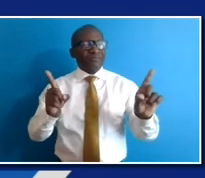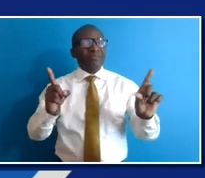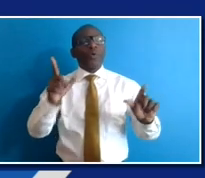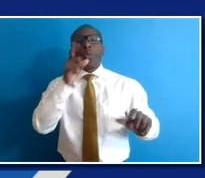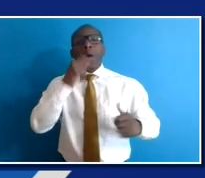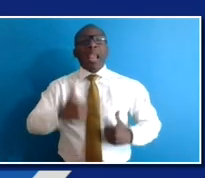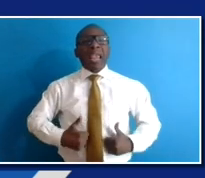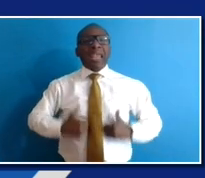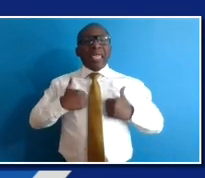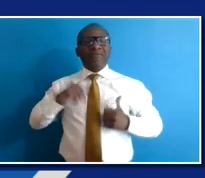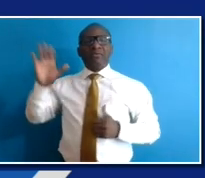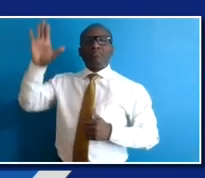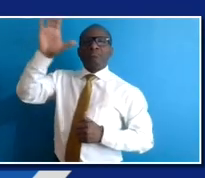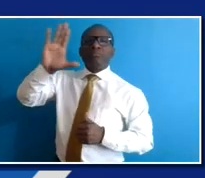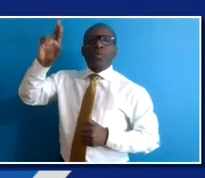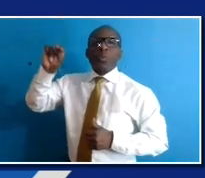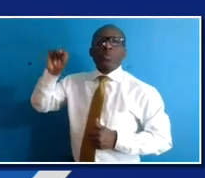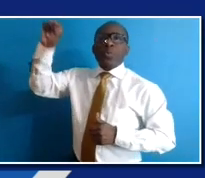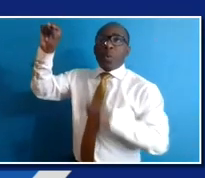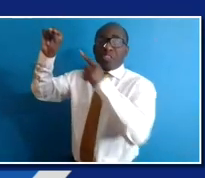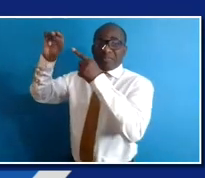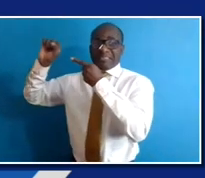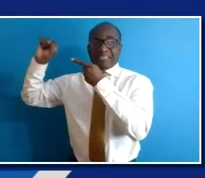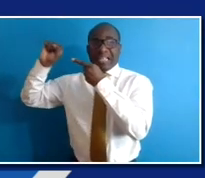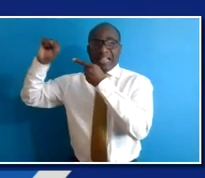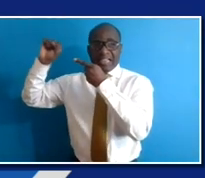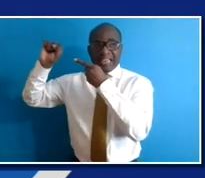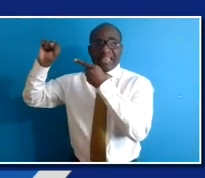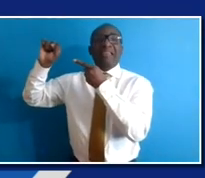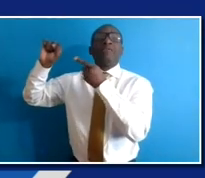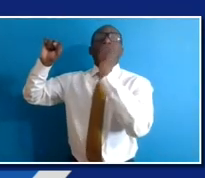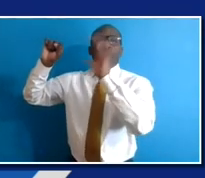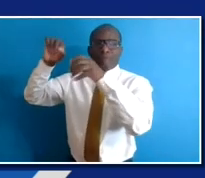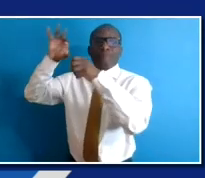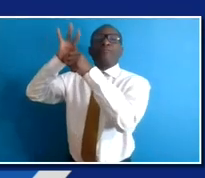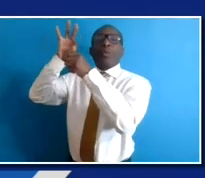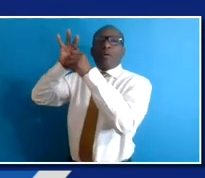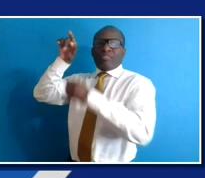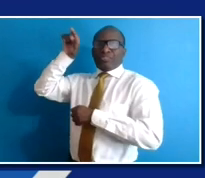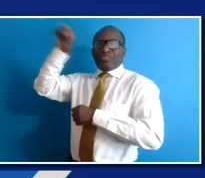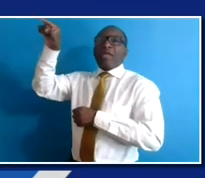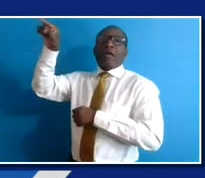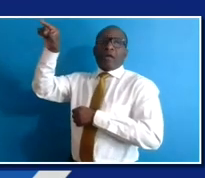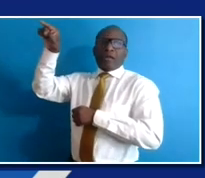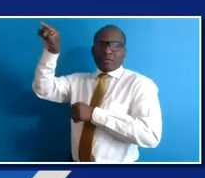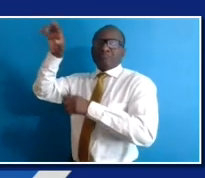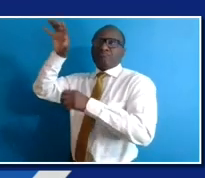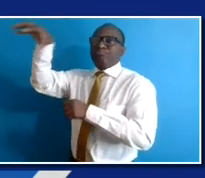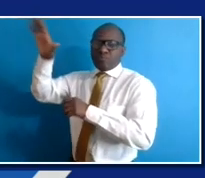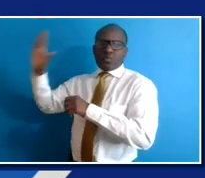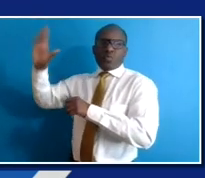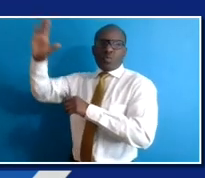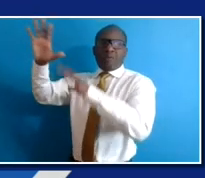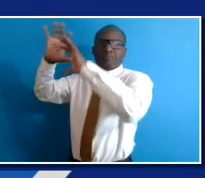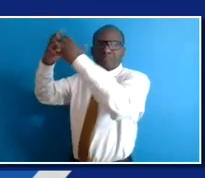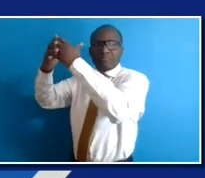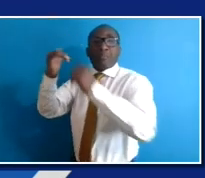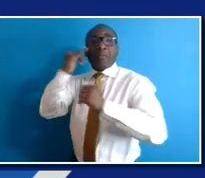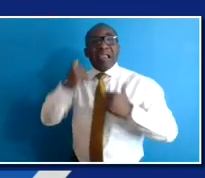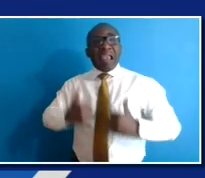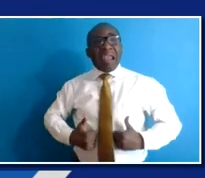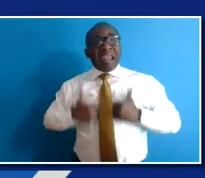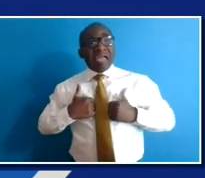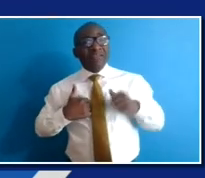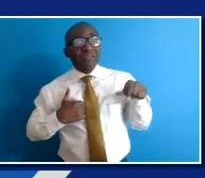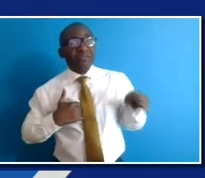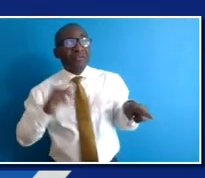Somers Townhouse in the heart of Somers. If you live in New Rochelle or Pelham, you would vote at the New Rochelle City Hall Annex, which